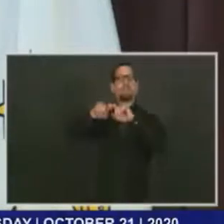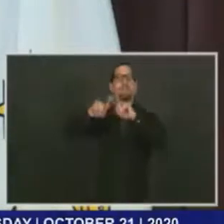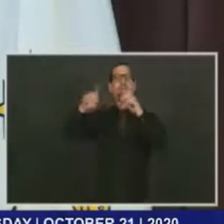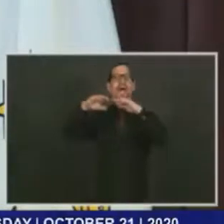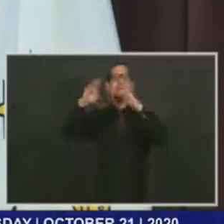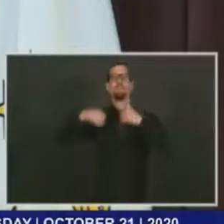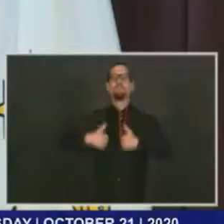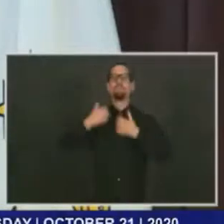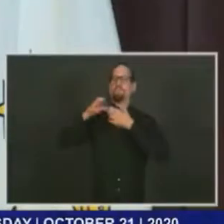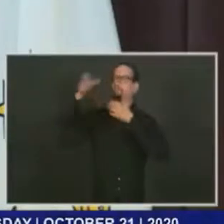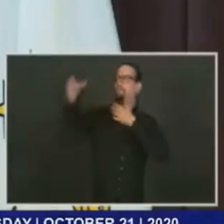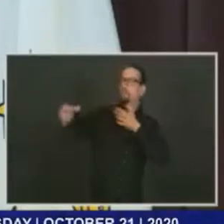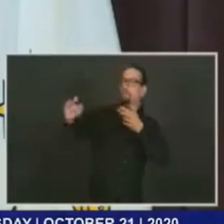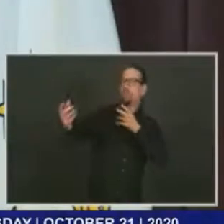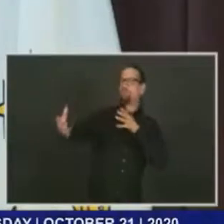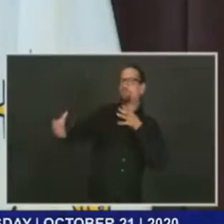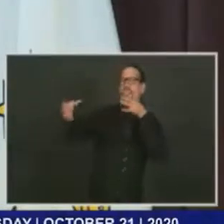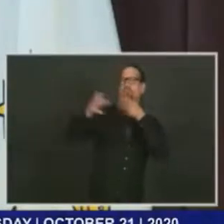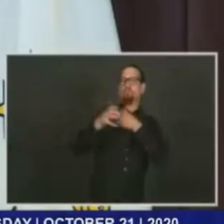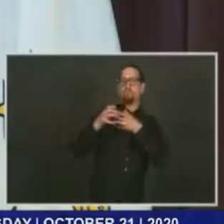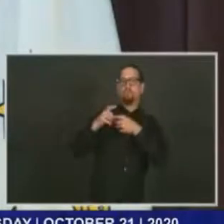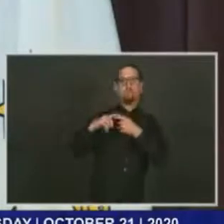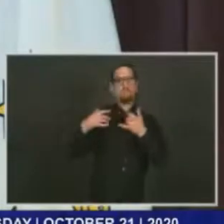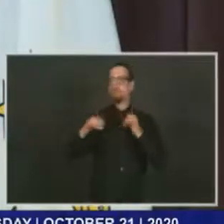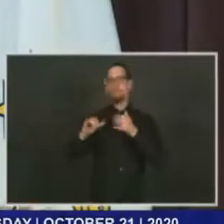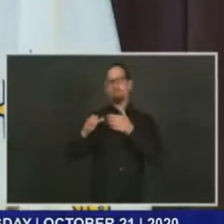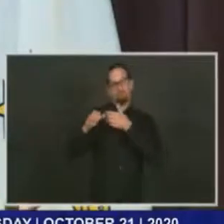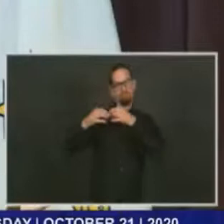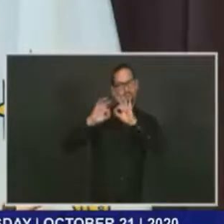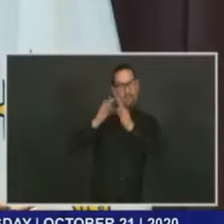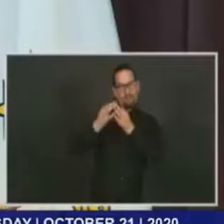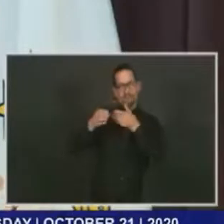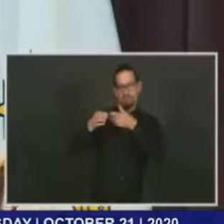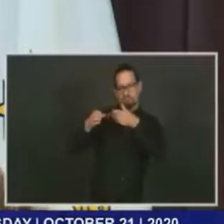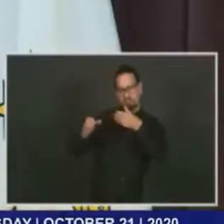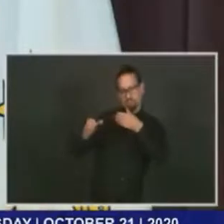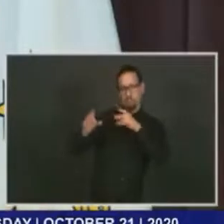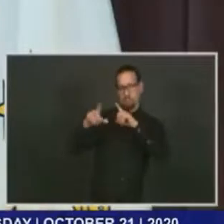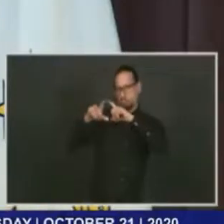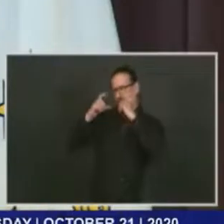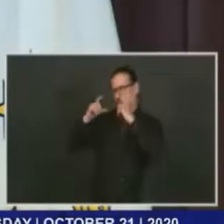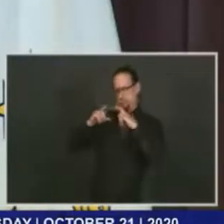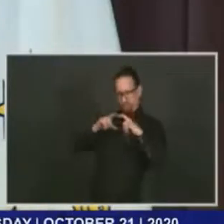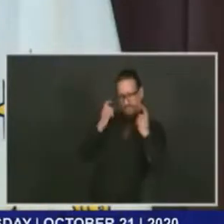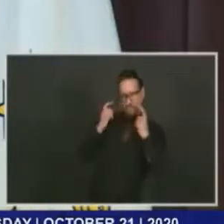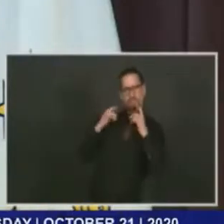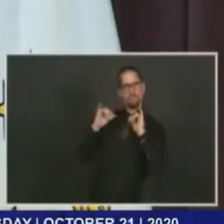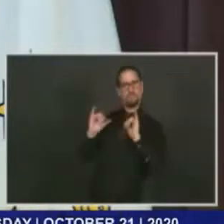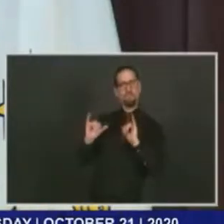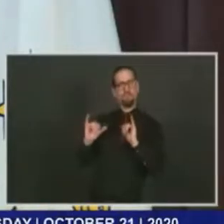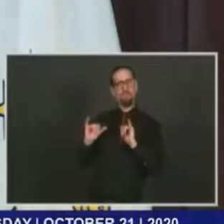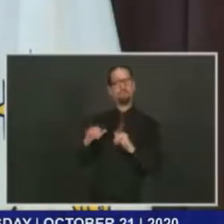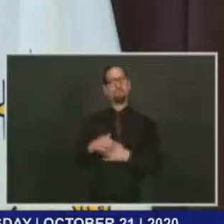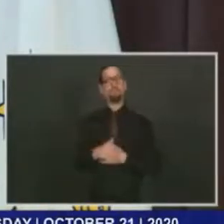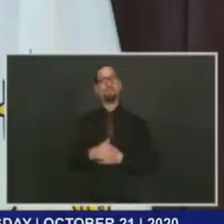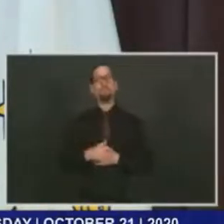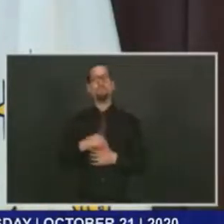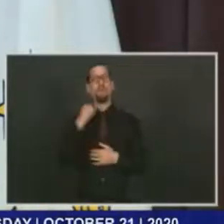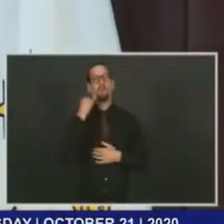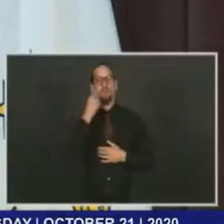should all remember is that there are people who don't live with a partner or other family and who live